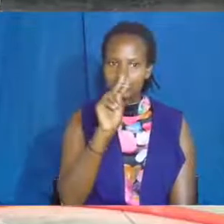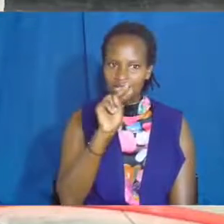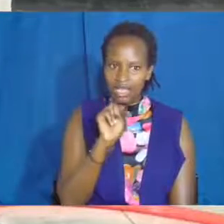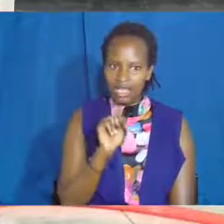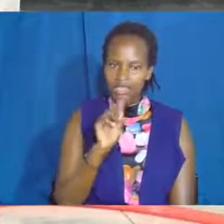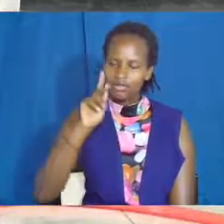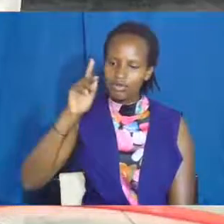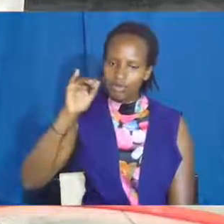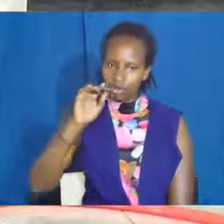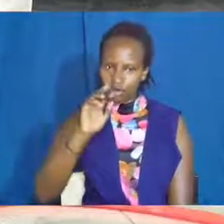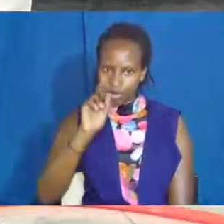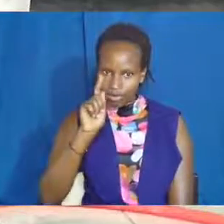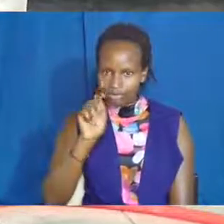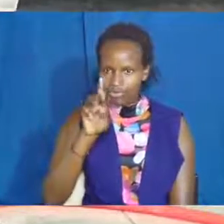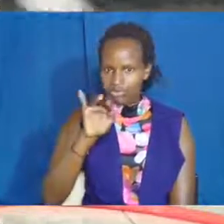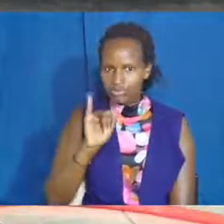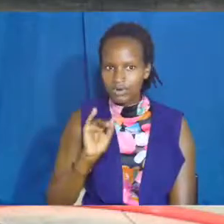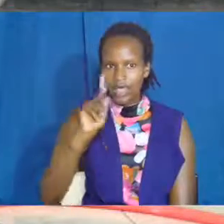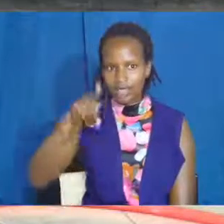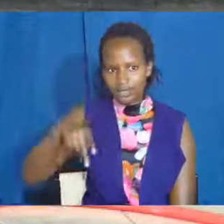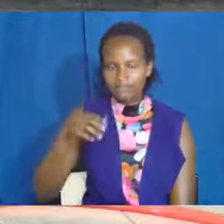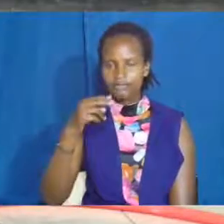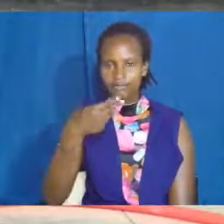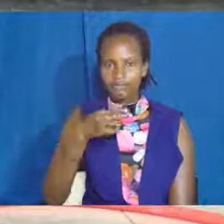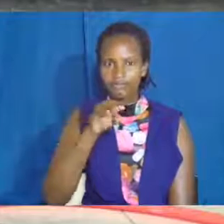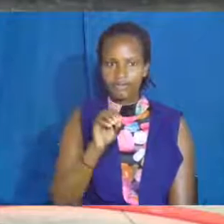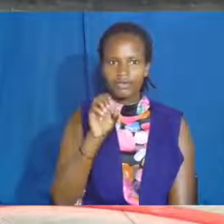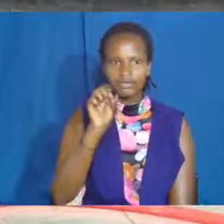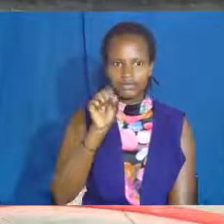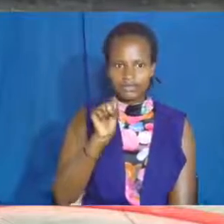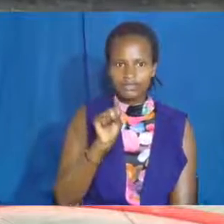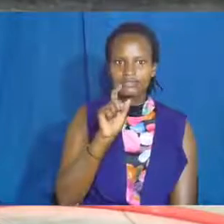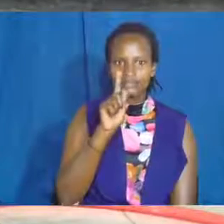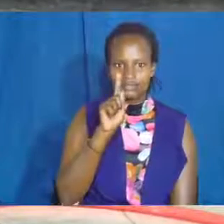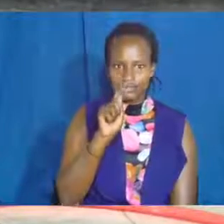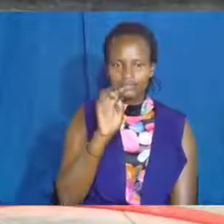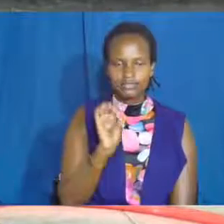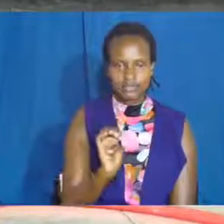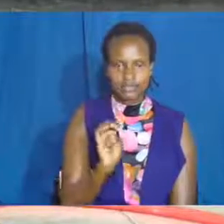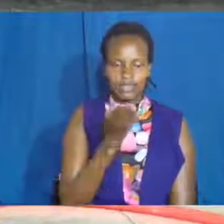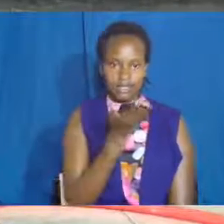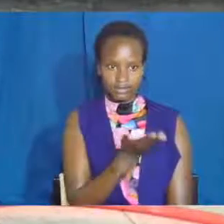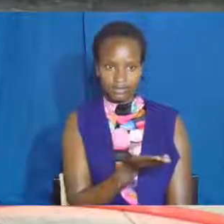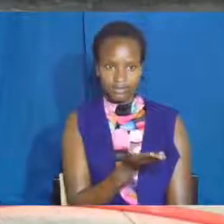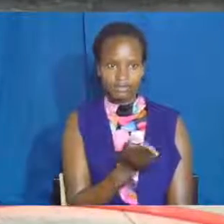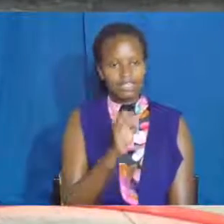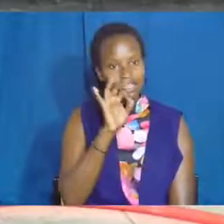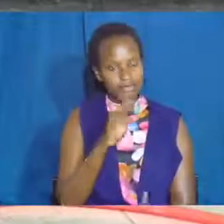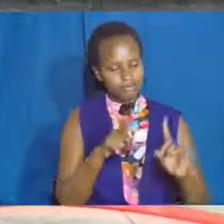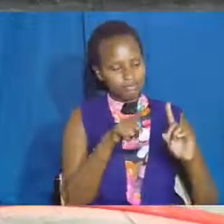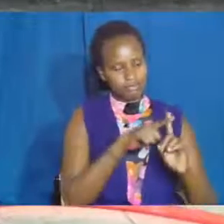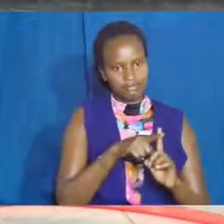triphosphate. If I say adrenosine triphosphate, it means when you get a diphosphate plus another phosphate, you get